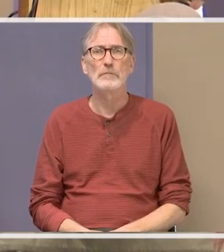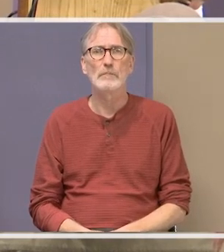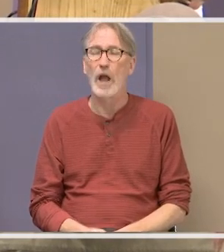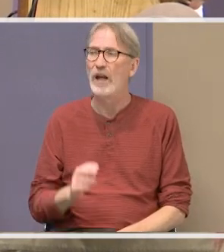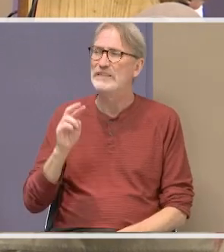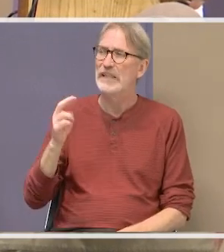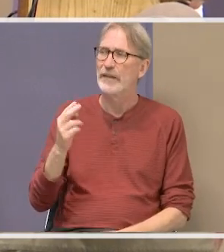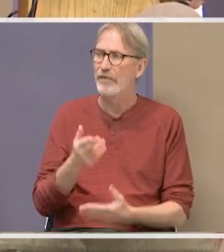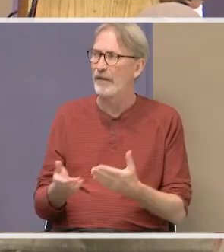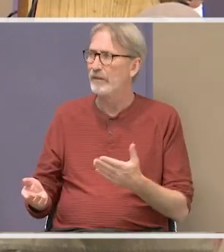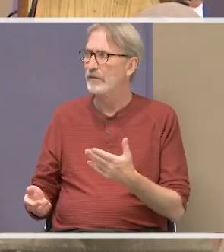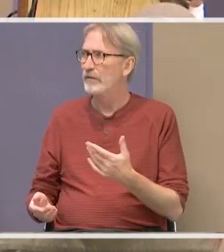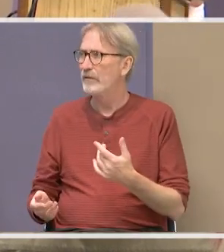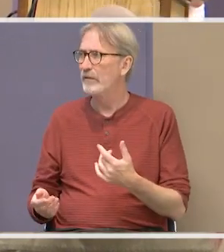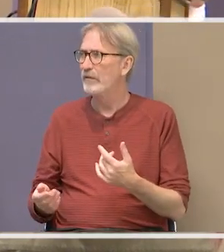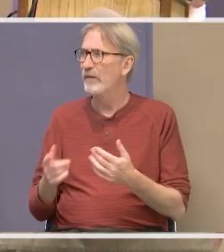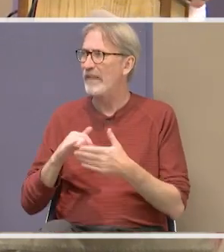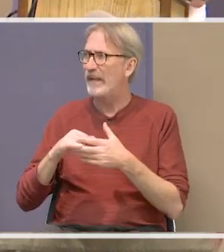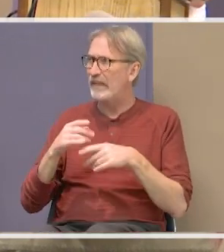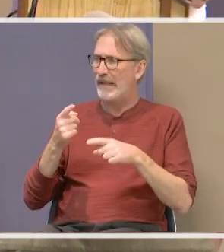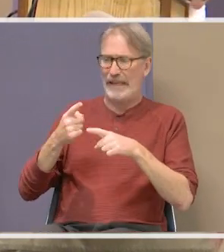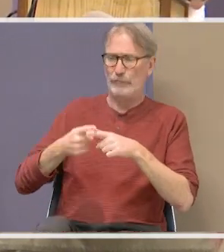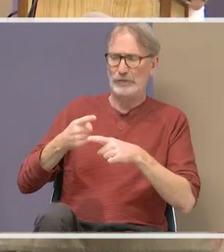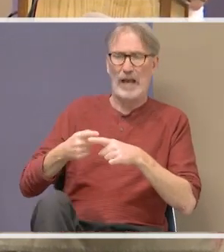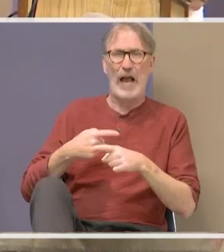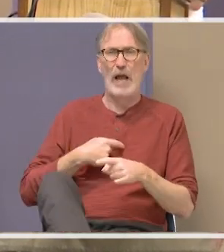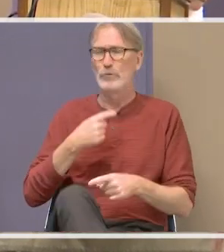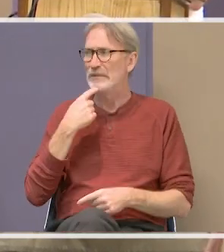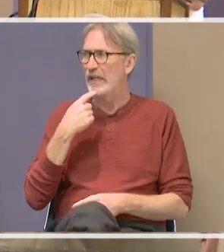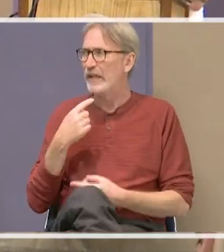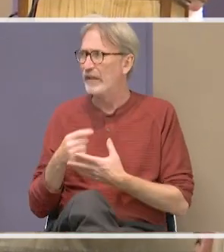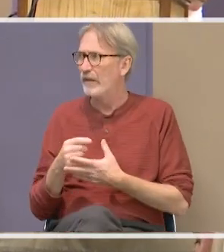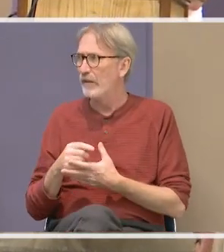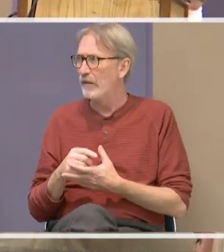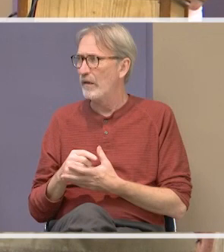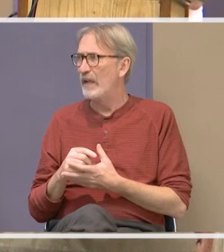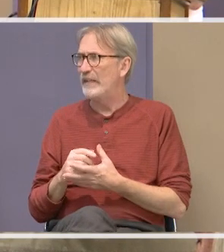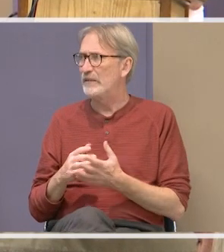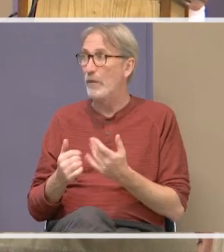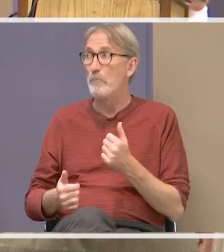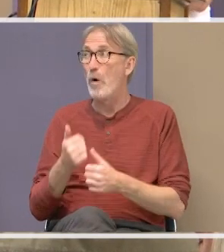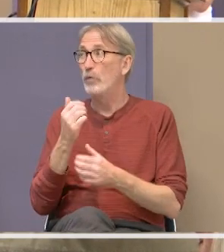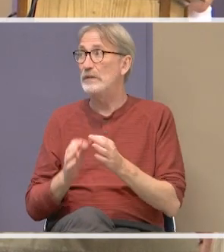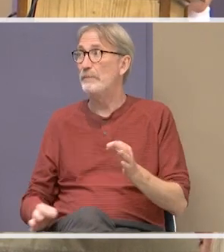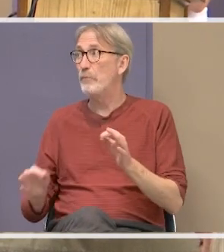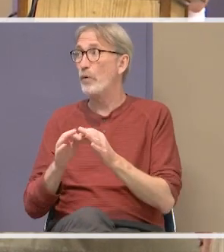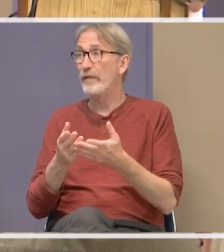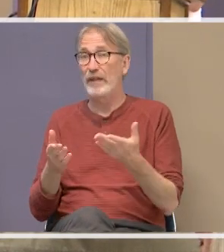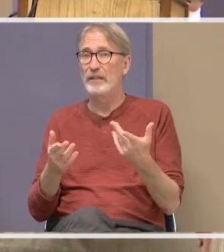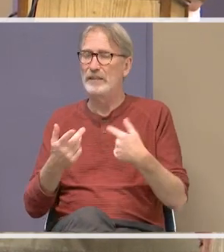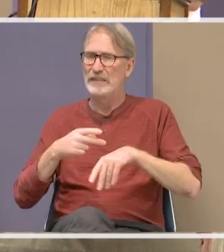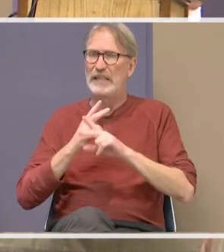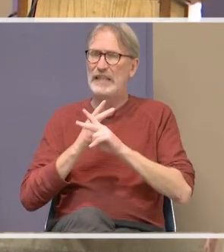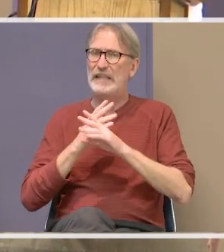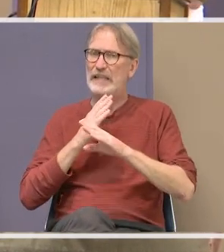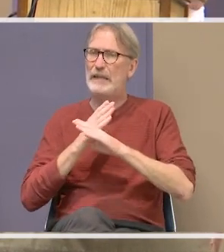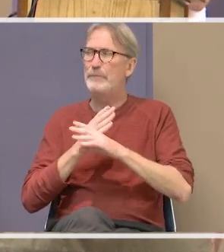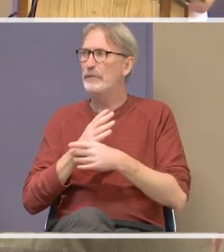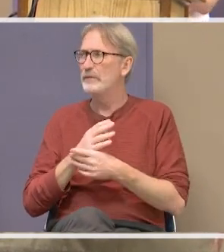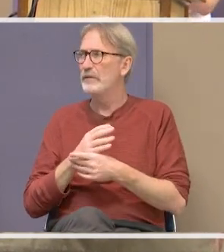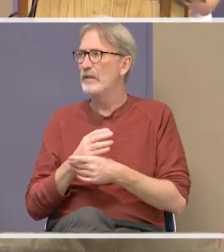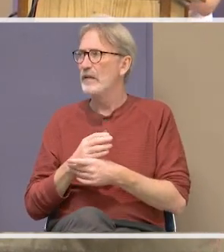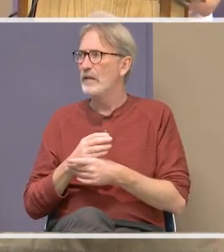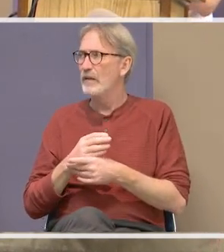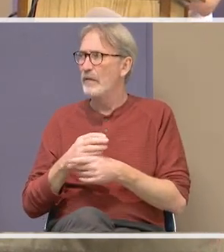Second thing, as it pertains to this intersection, I would say that I think the single most important thing is to keep the pedestrian-only cycle.